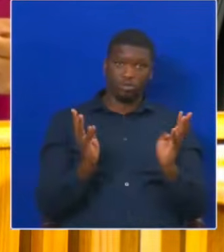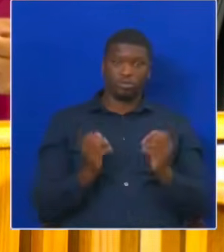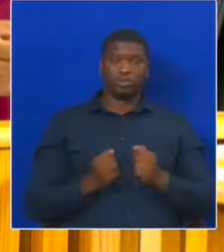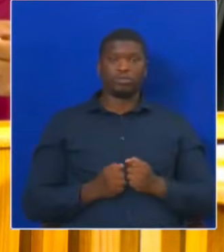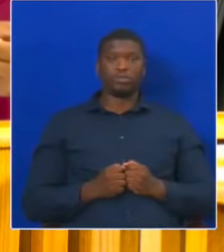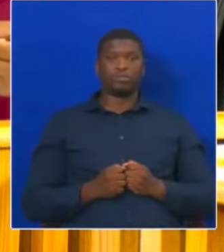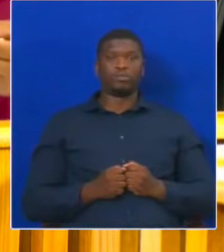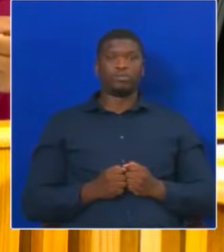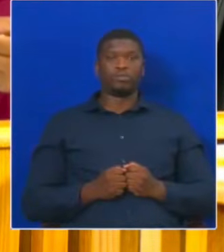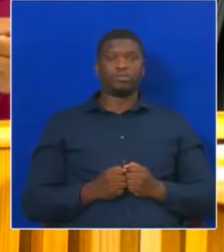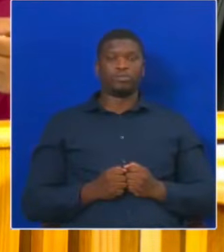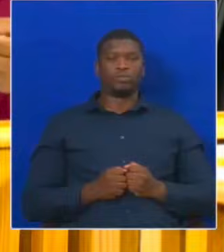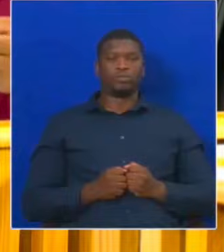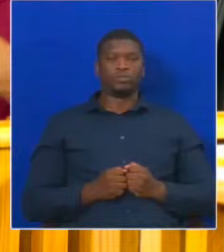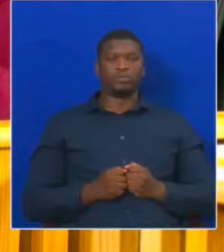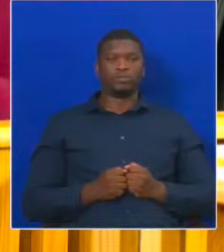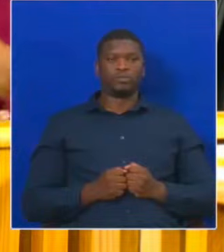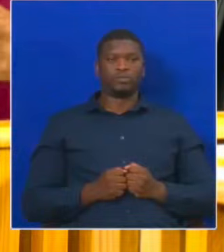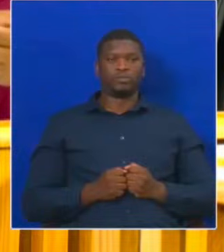This is if.